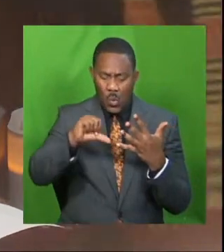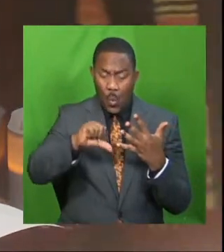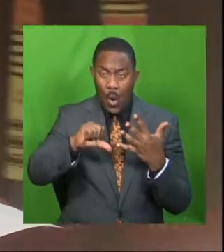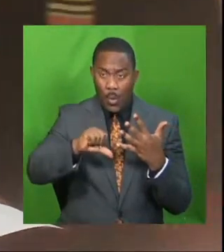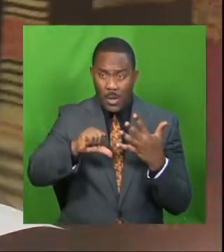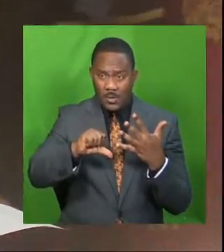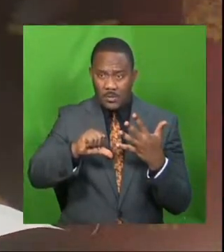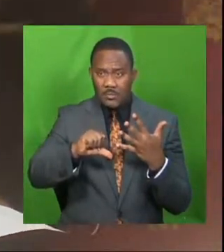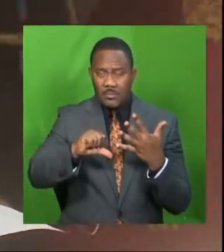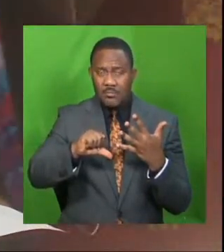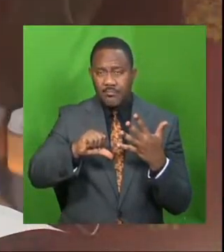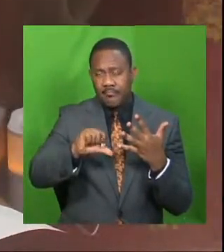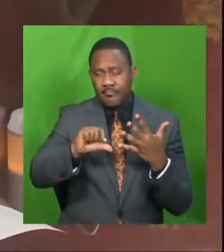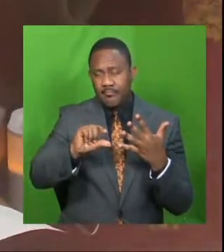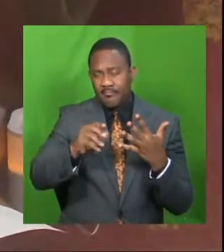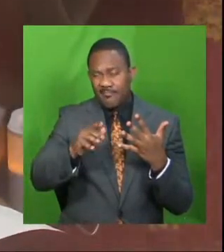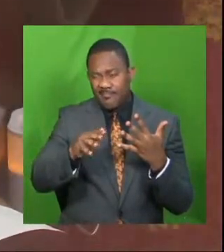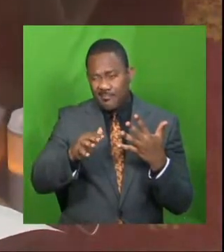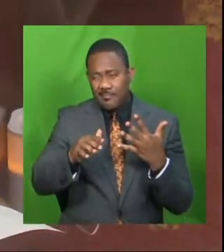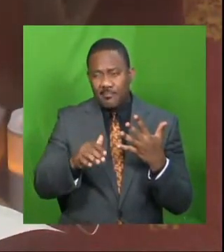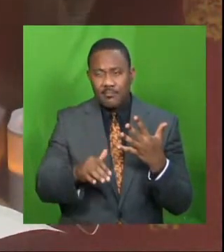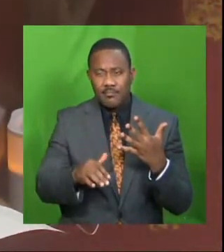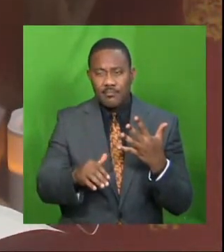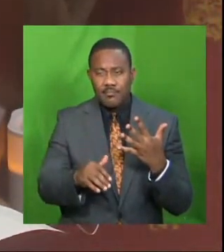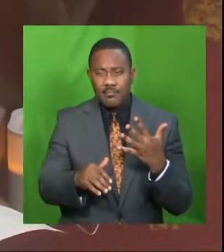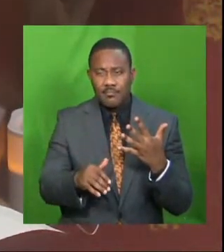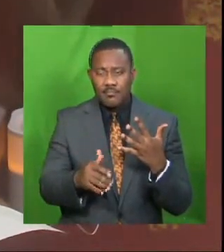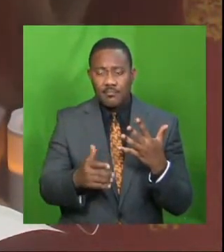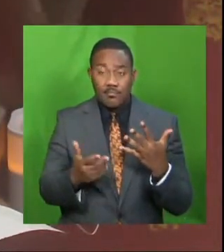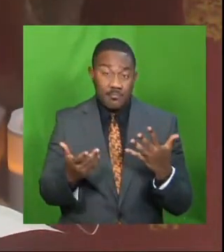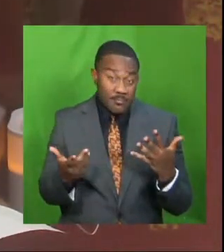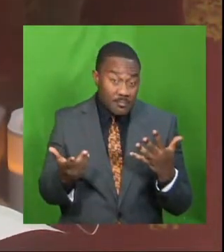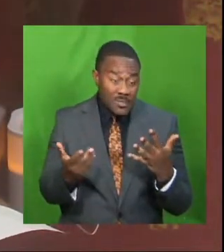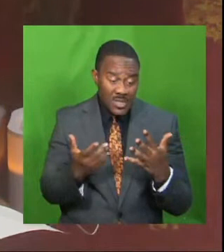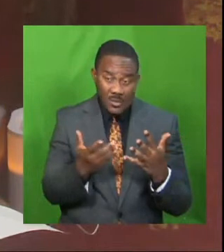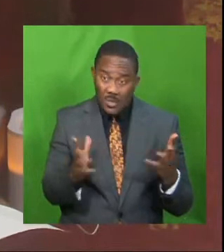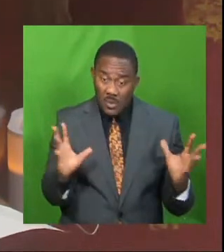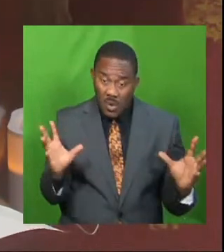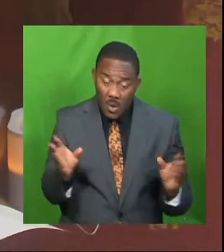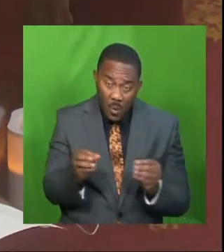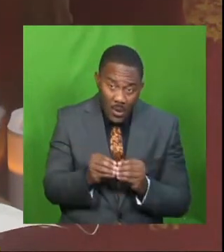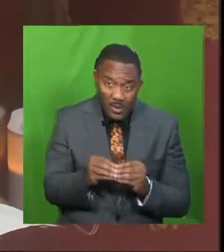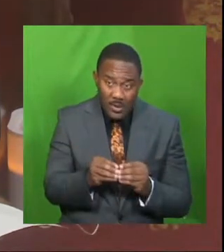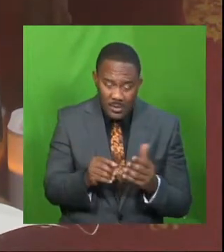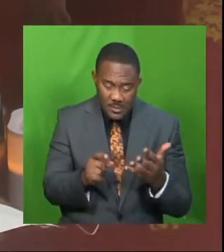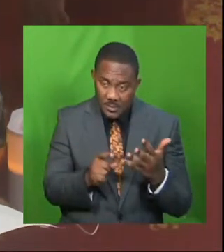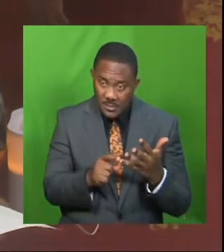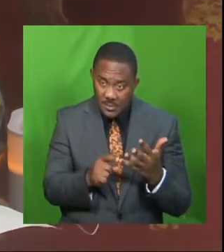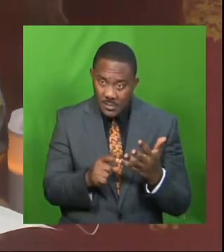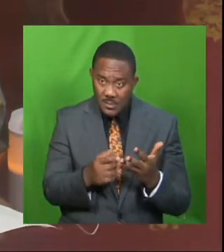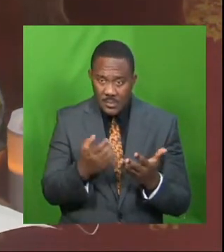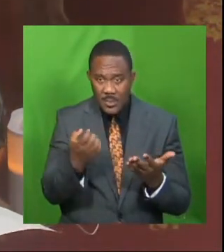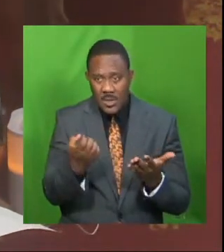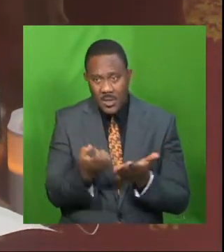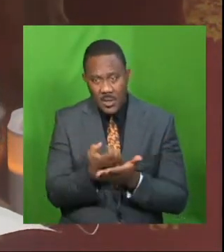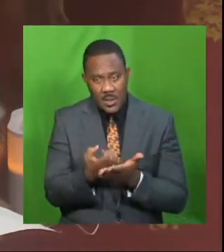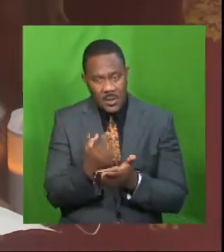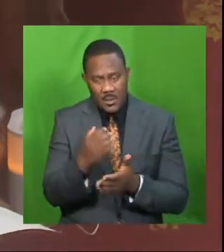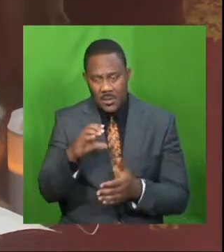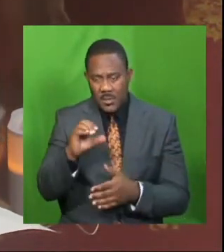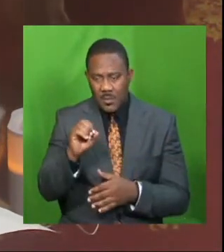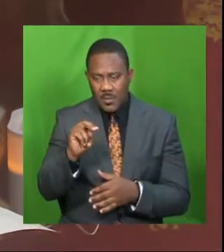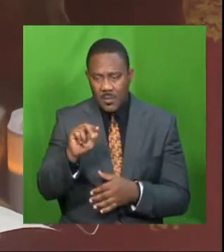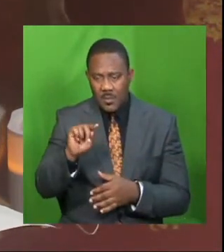average, which dragged us very heavily on the composite score, was the economic context,